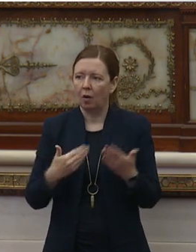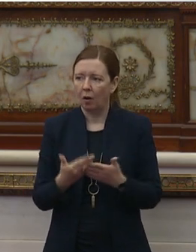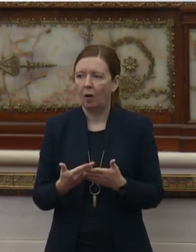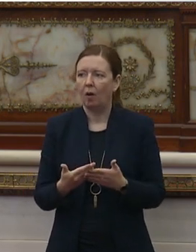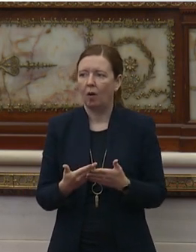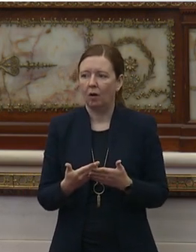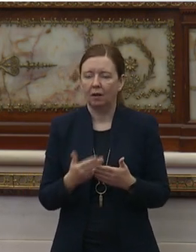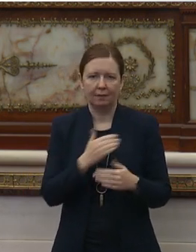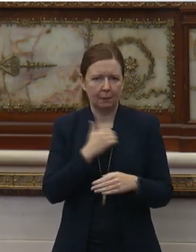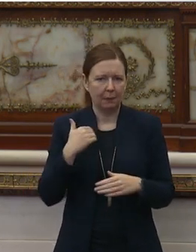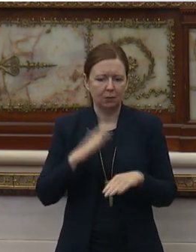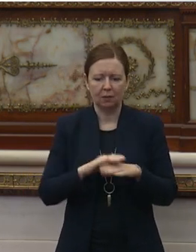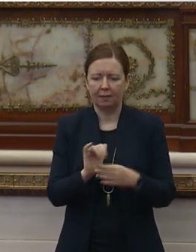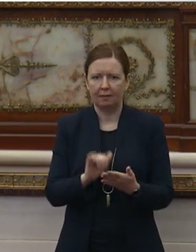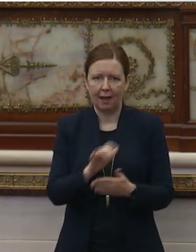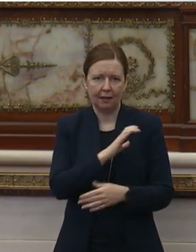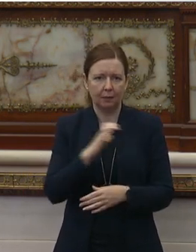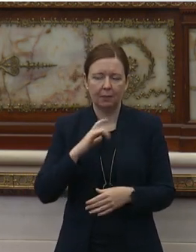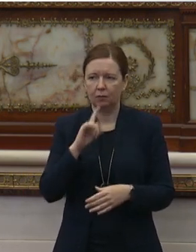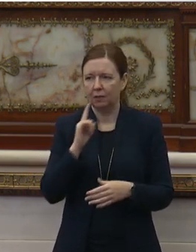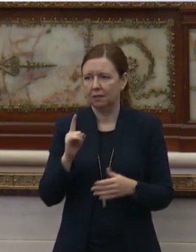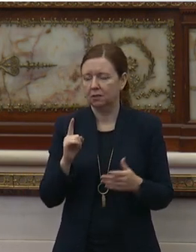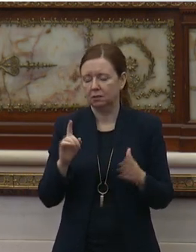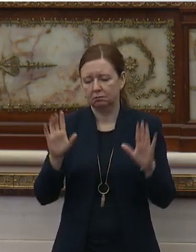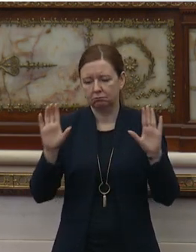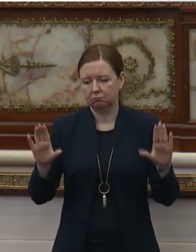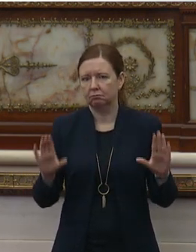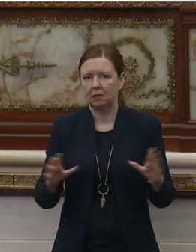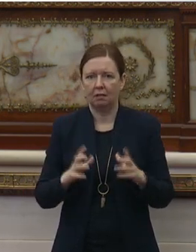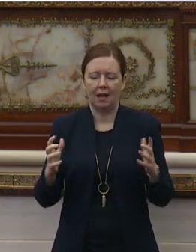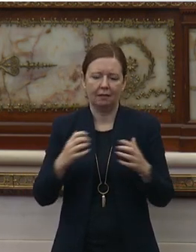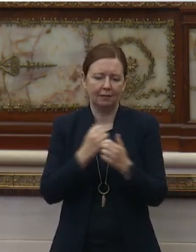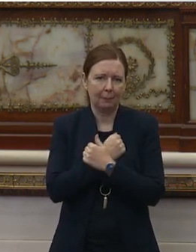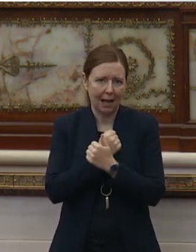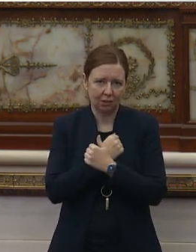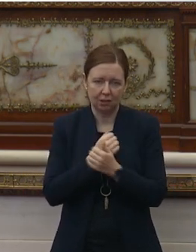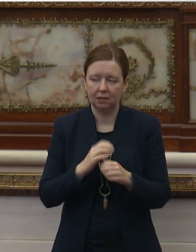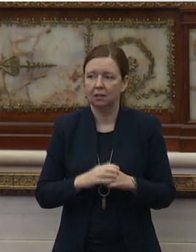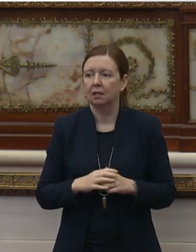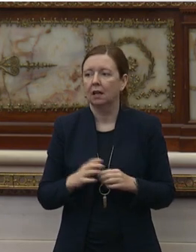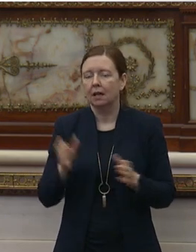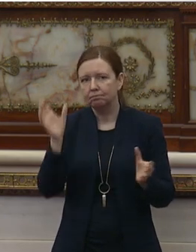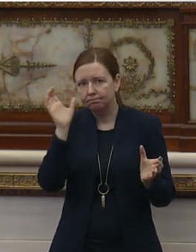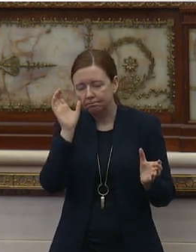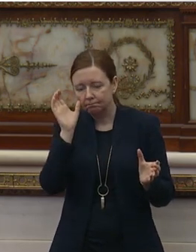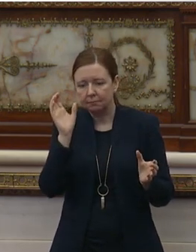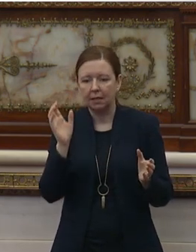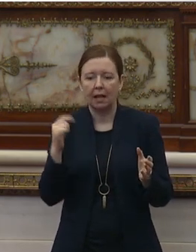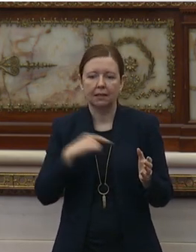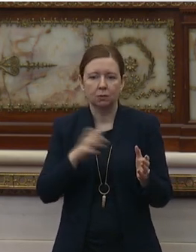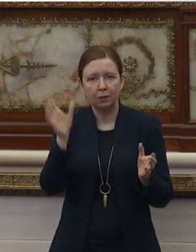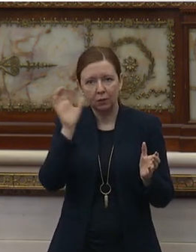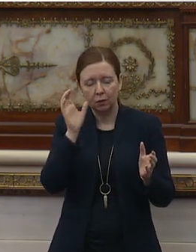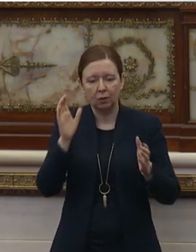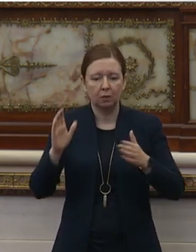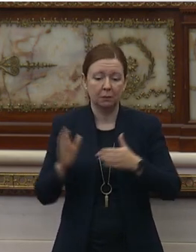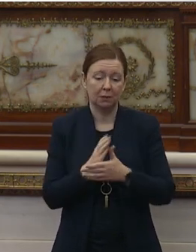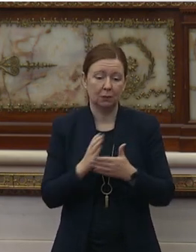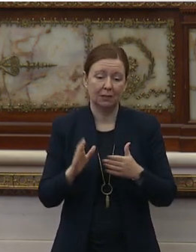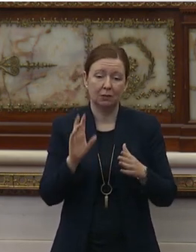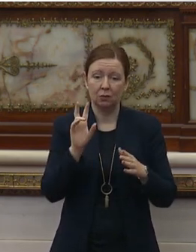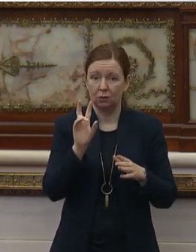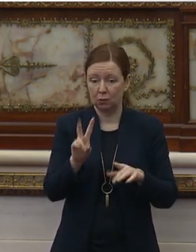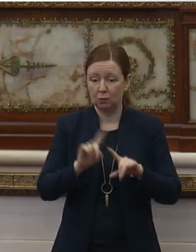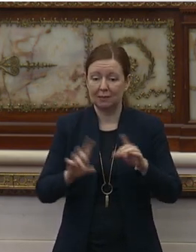of the members on that committee just bringing a tremendous amount of compassion and a listening ear, as we heard between two